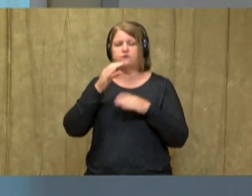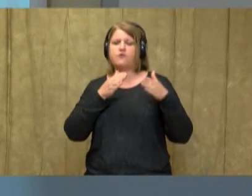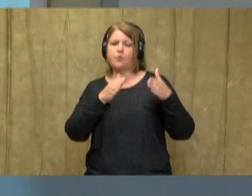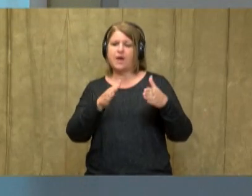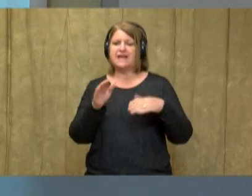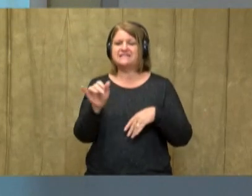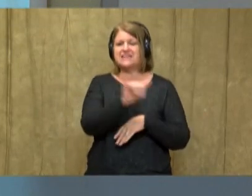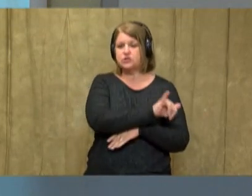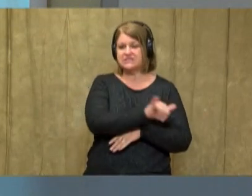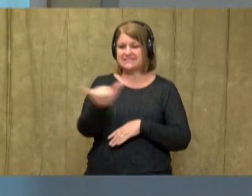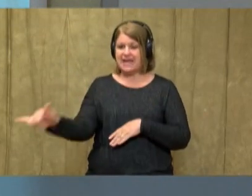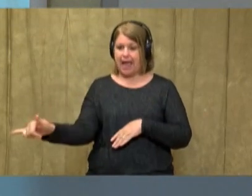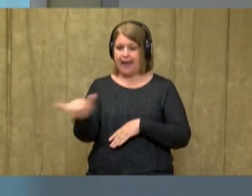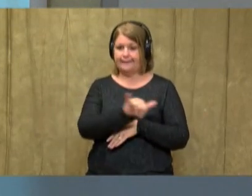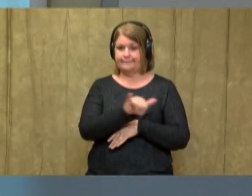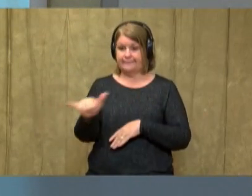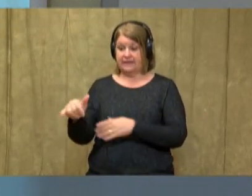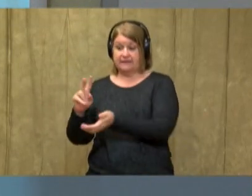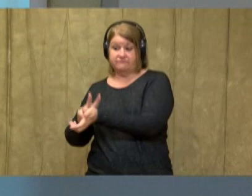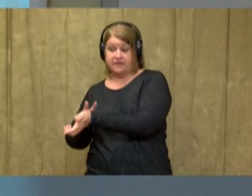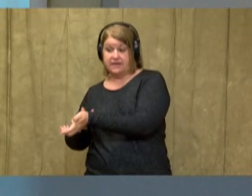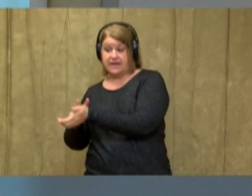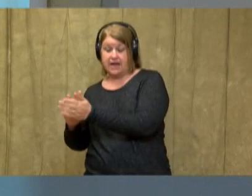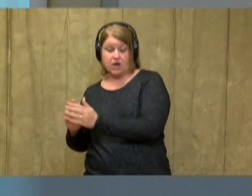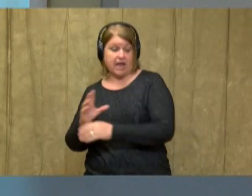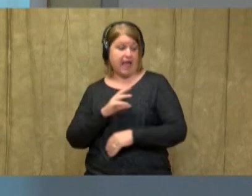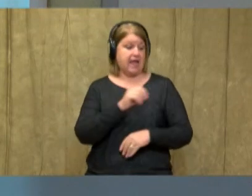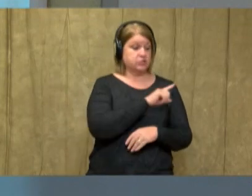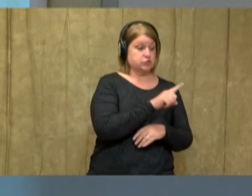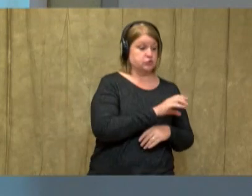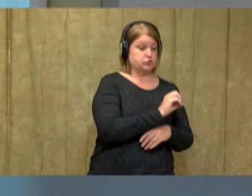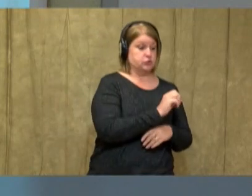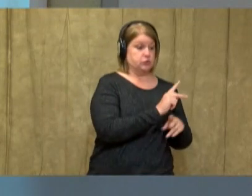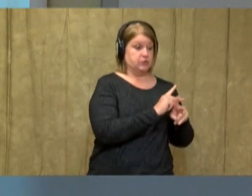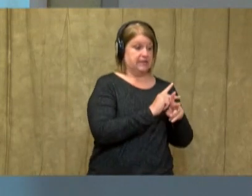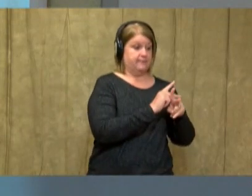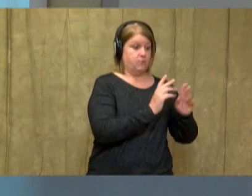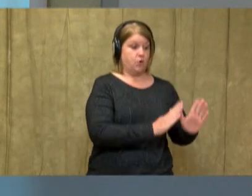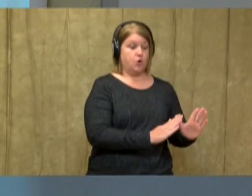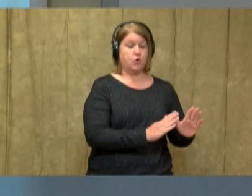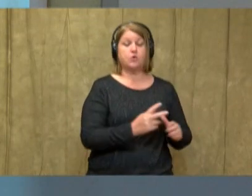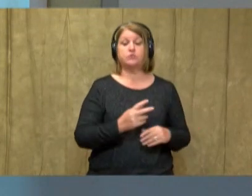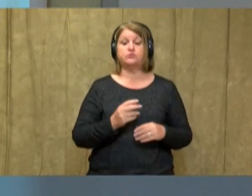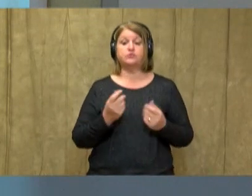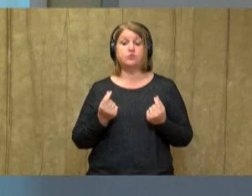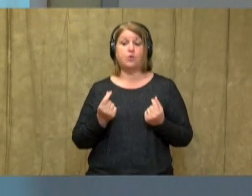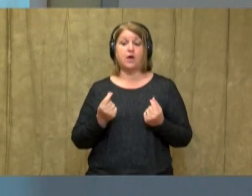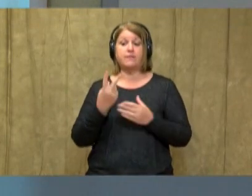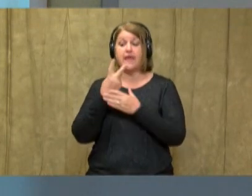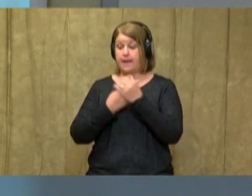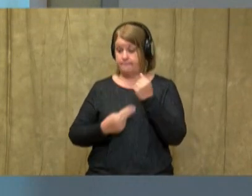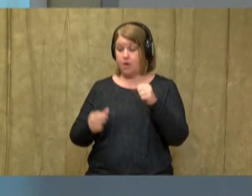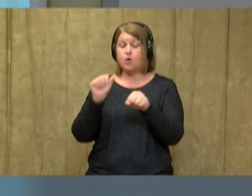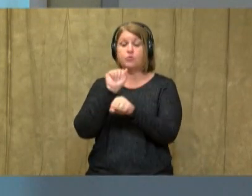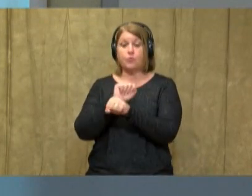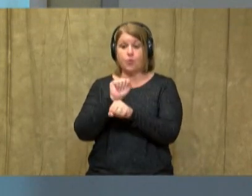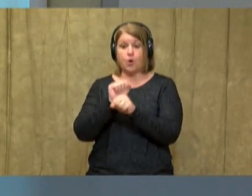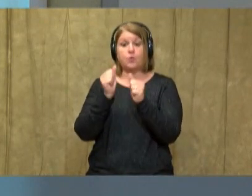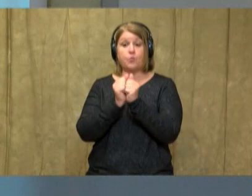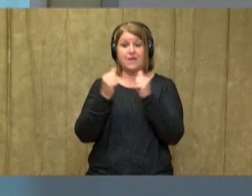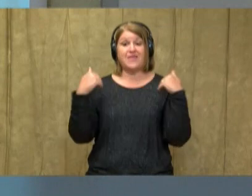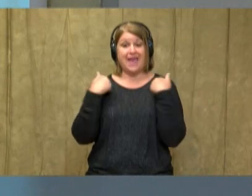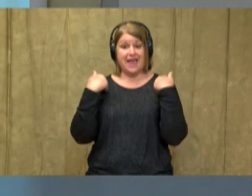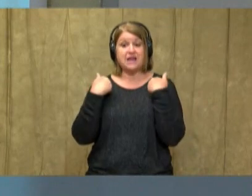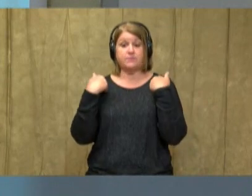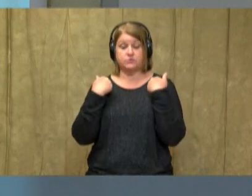A veterinarian and a zookeeper both do what? They both work with animals. So both of their jobs have